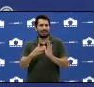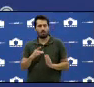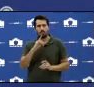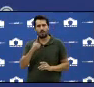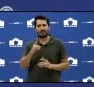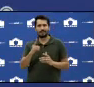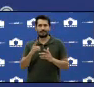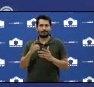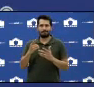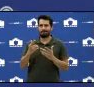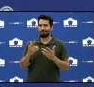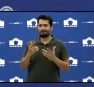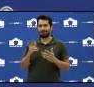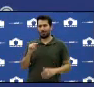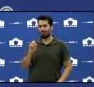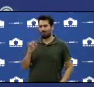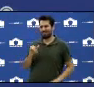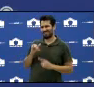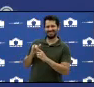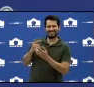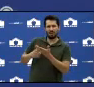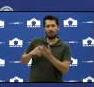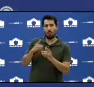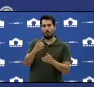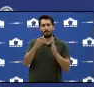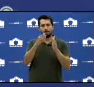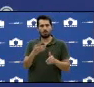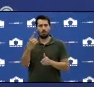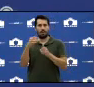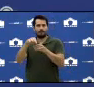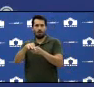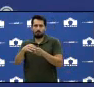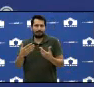of runs contrary to the idea that Tony touched on of that one person, one vote.